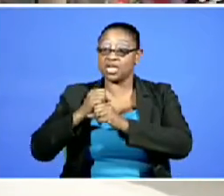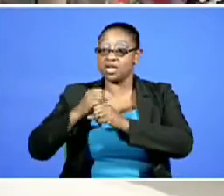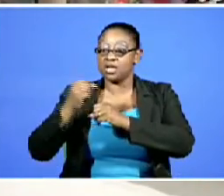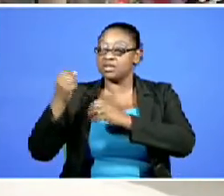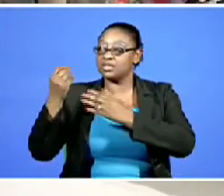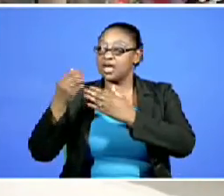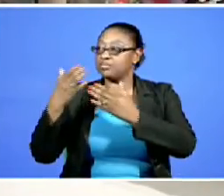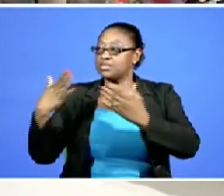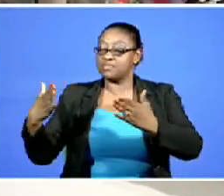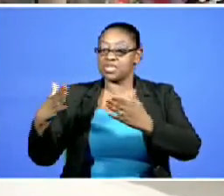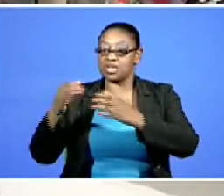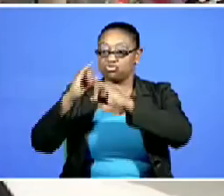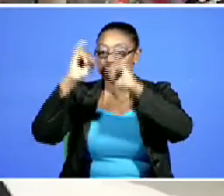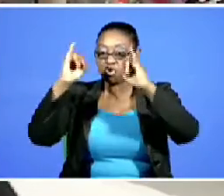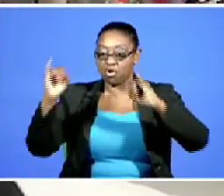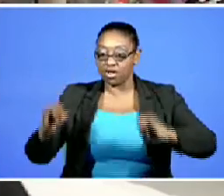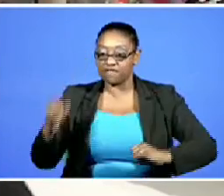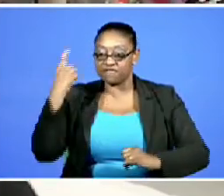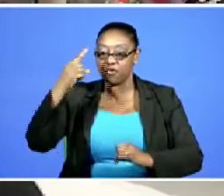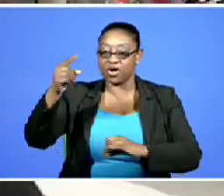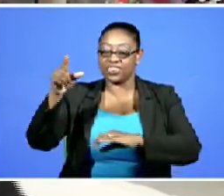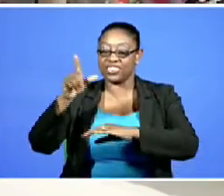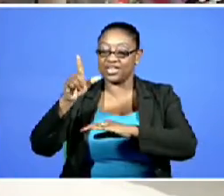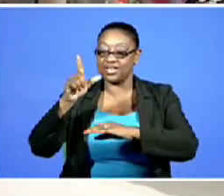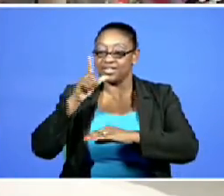lake. We give them